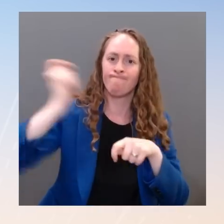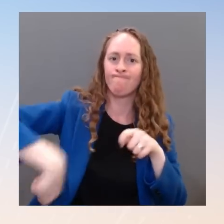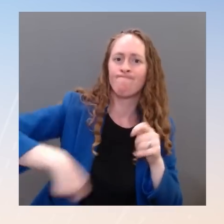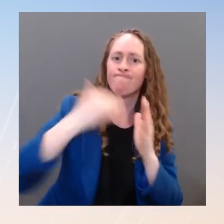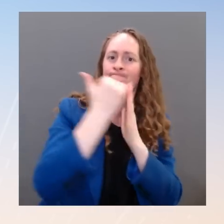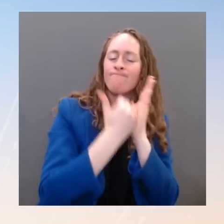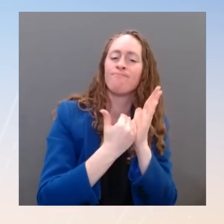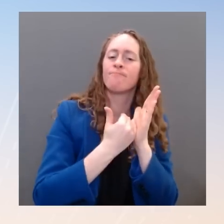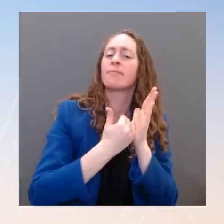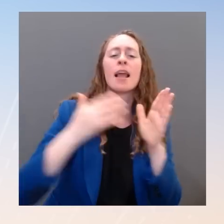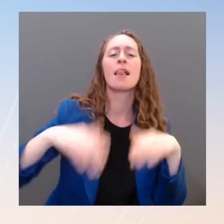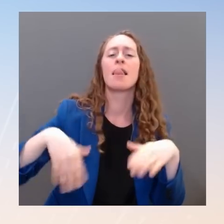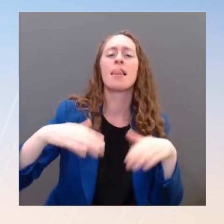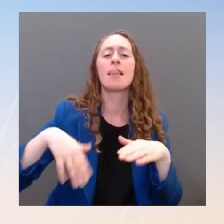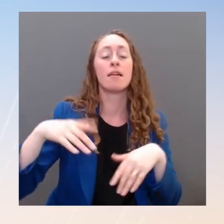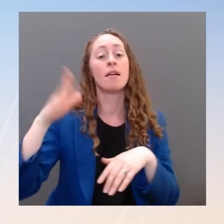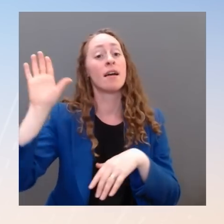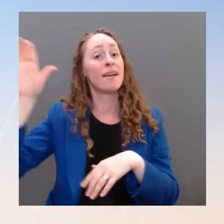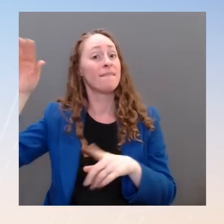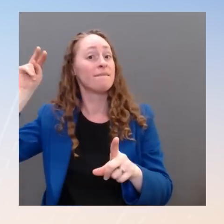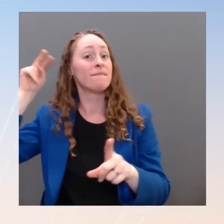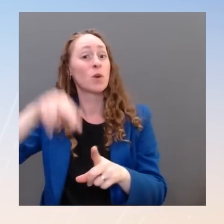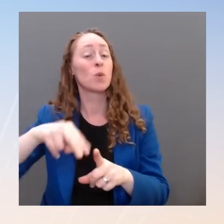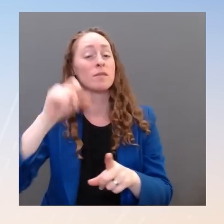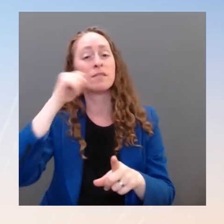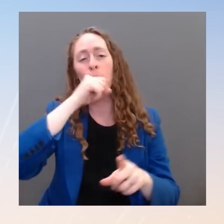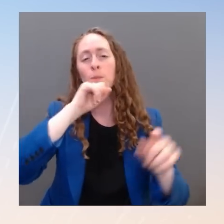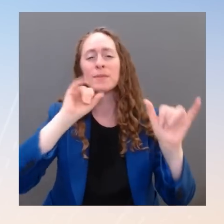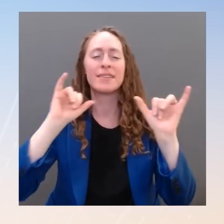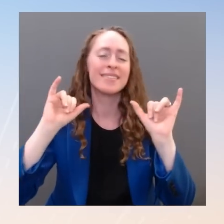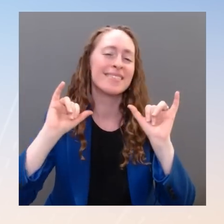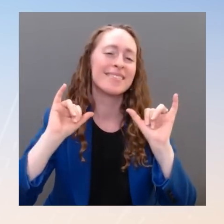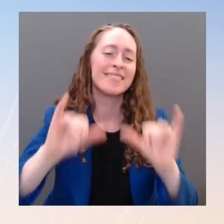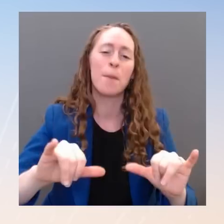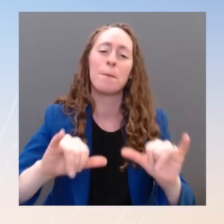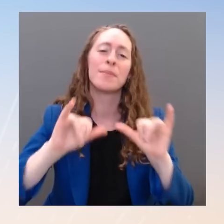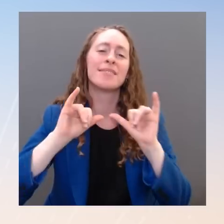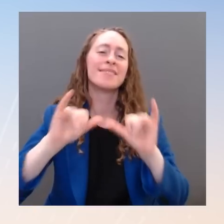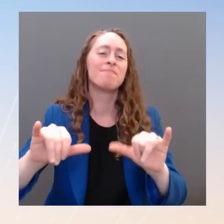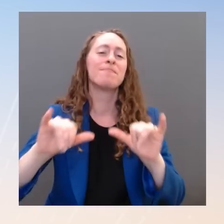certainly restate it during this meeting, but I'm sure we'll have more to preview as we get closer to the trip.